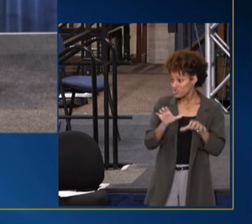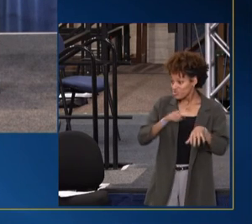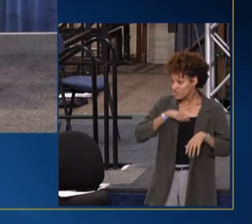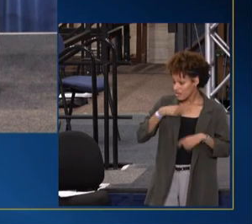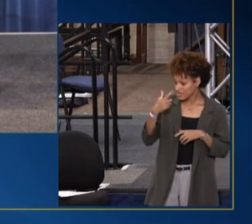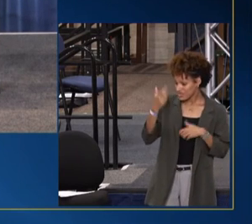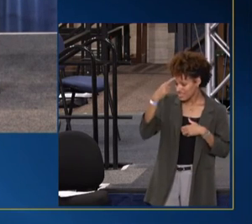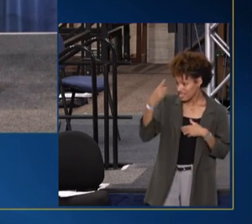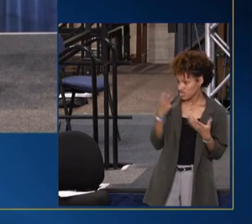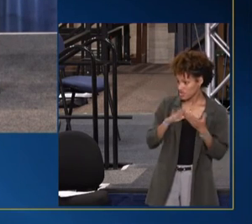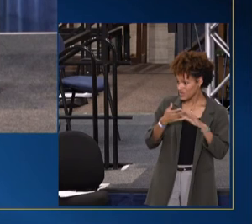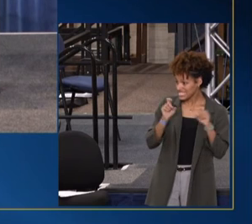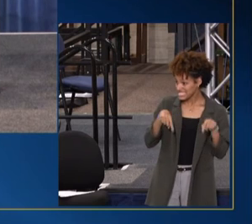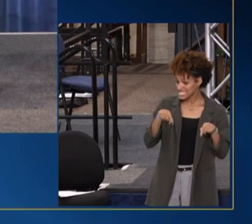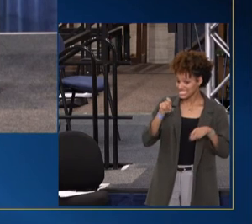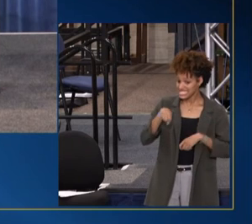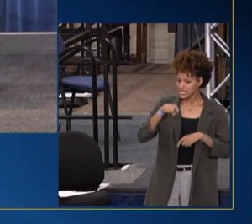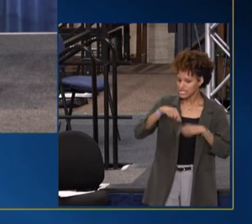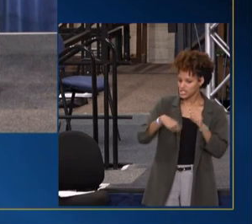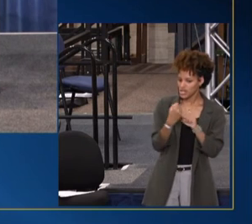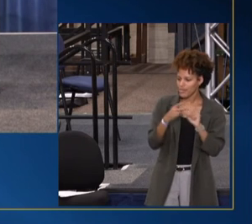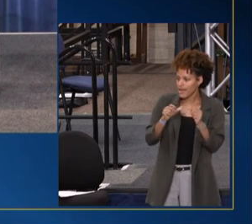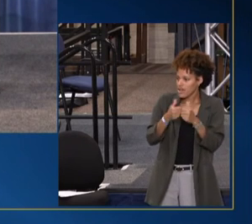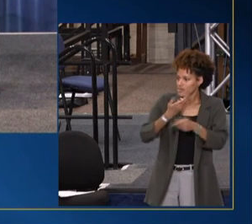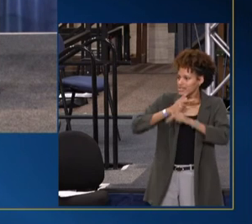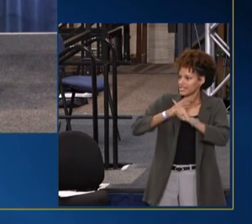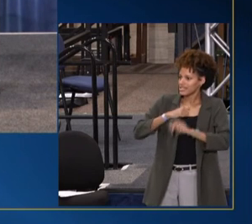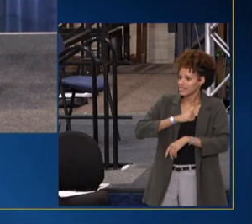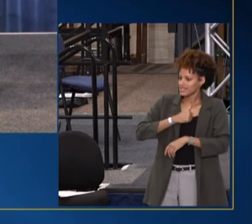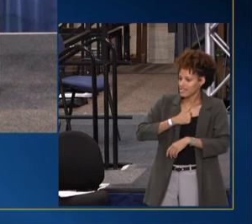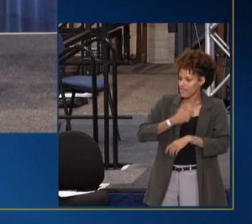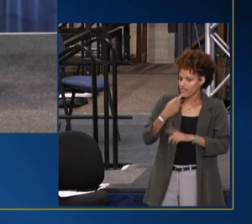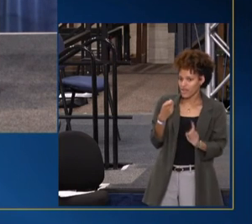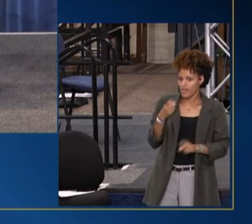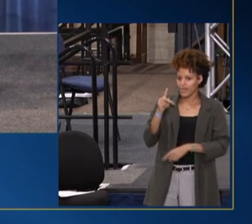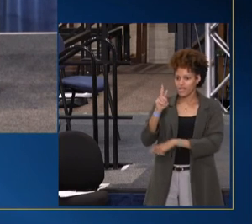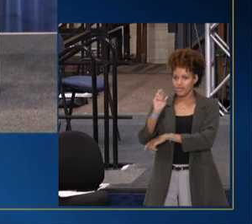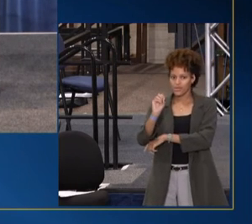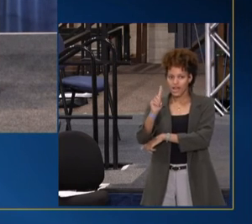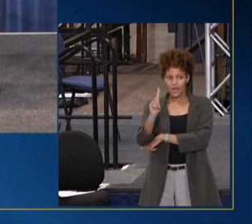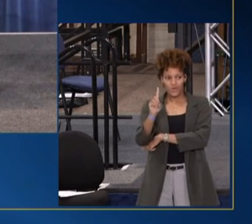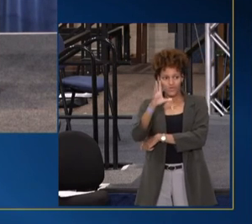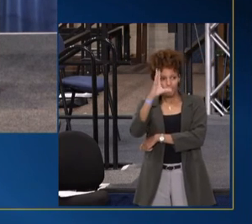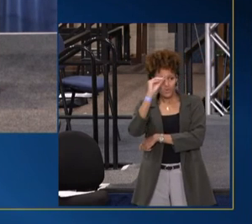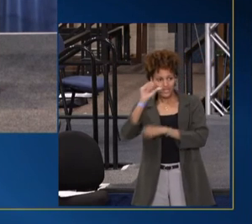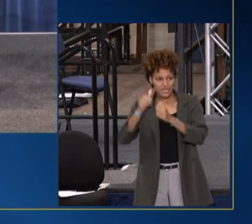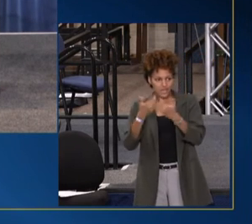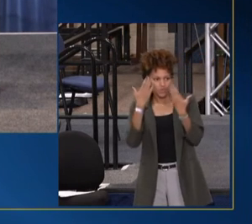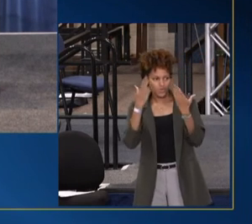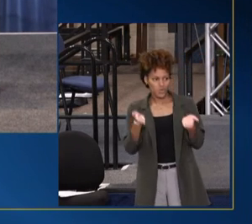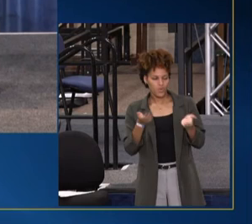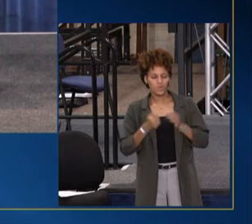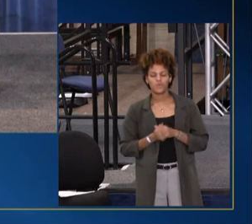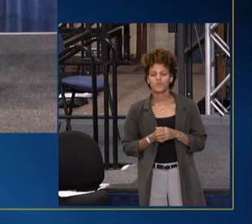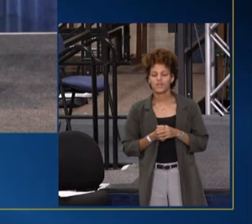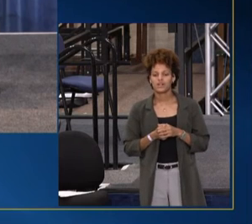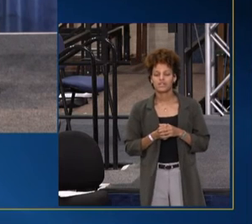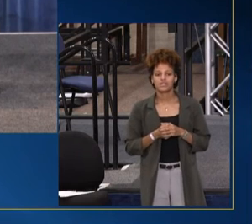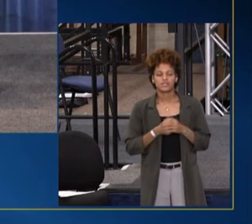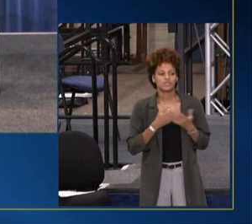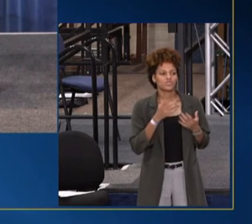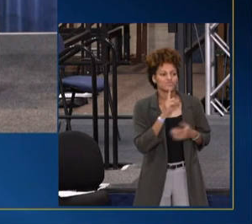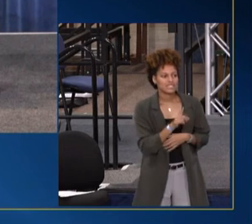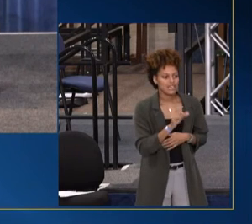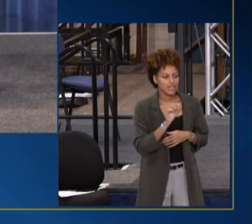because we think the community needs it this year, but we don't know how to protect ourselves from the Proud Boys and things like that. So really